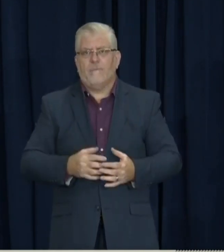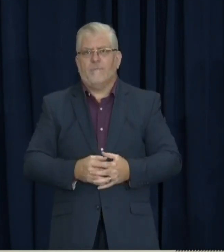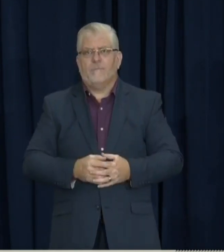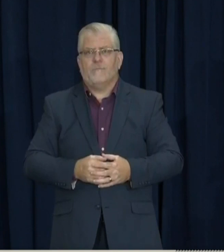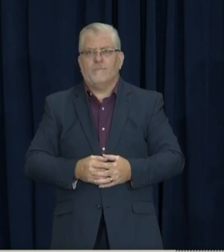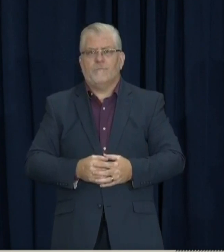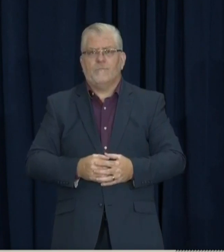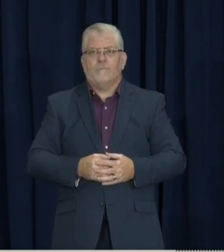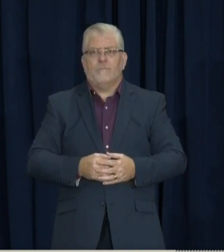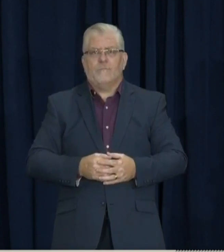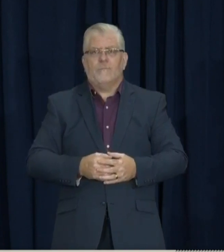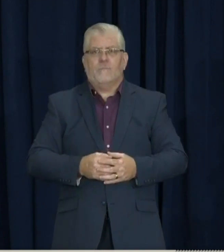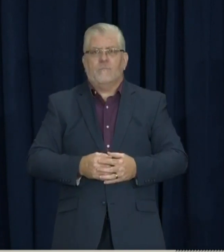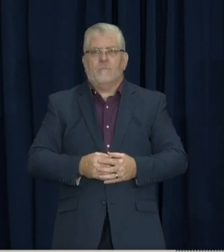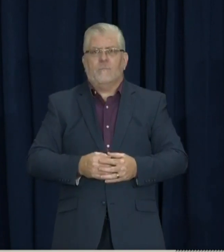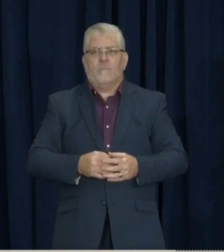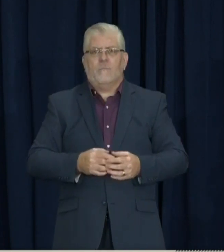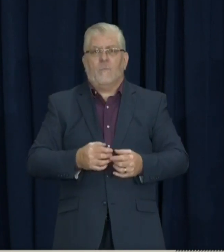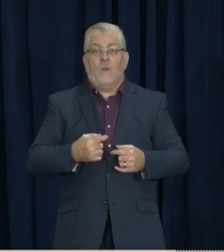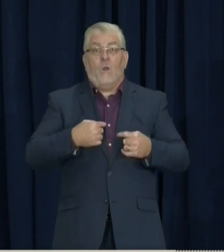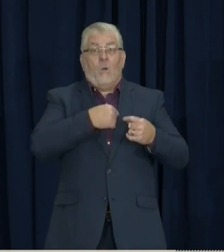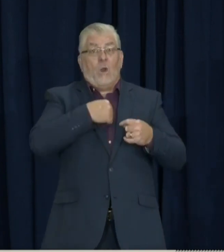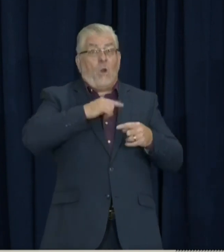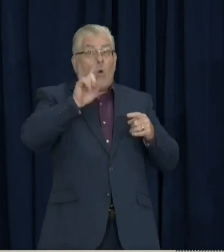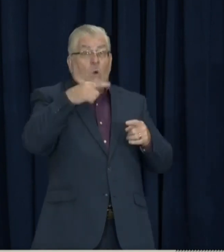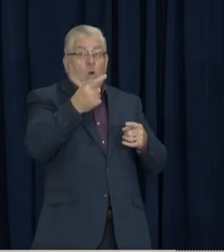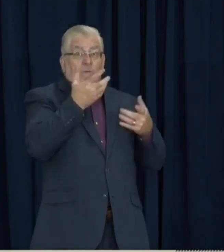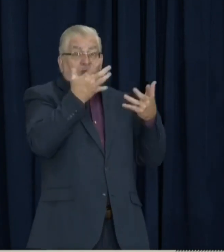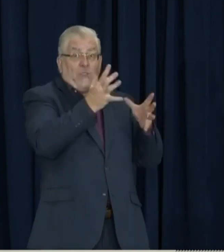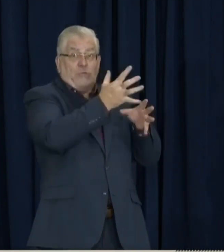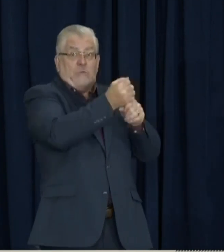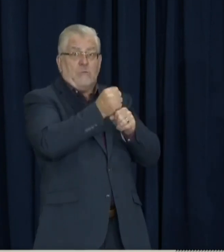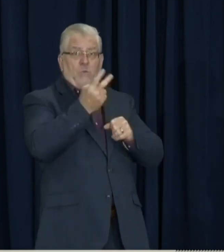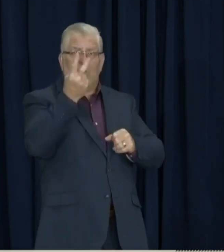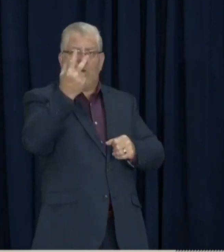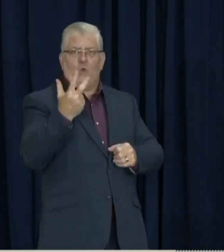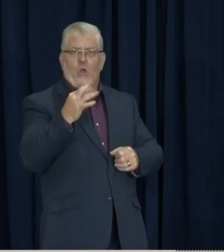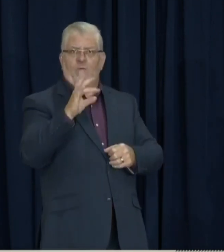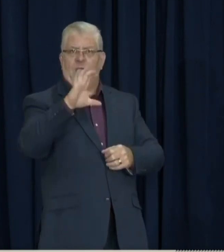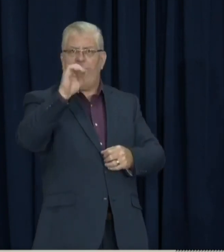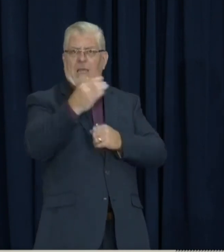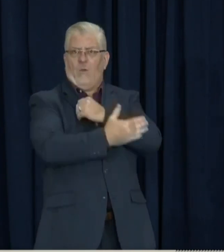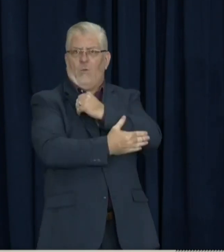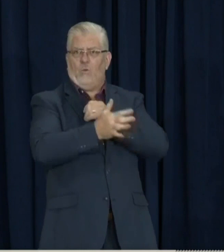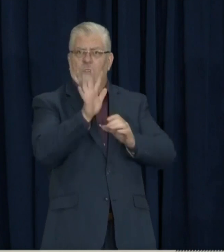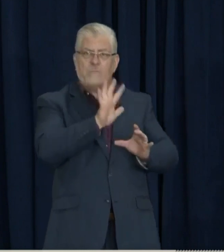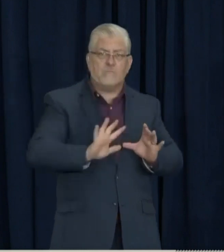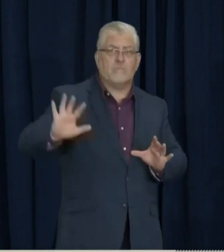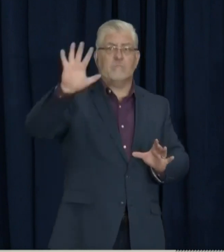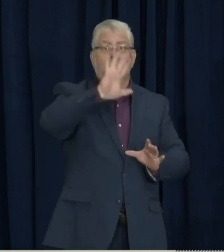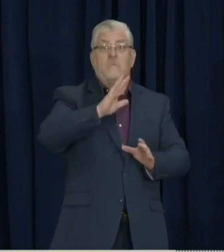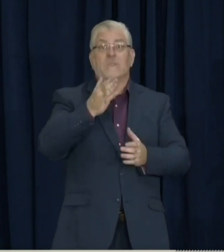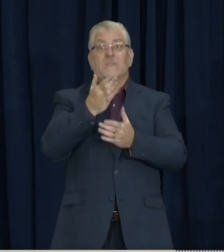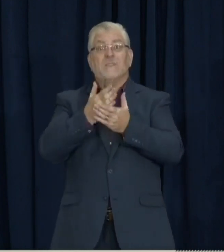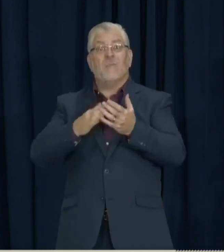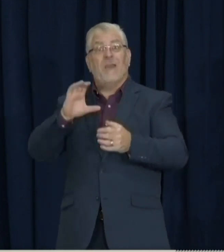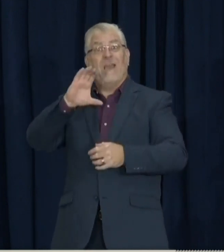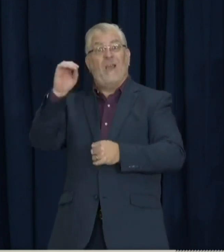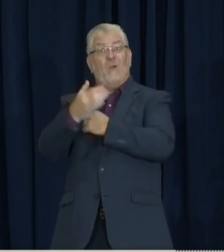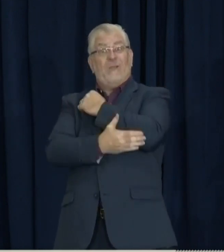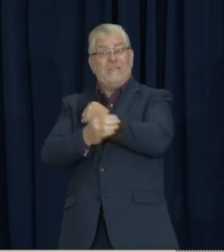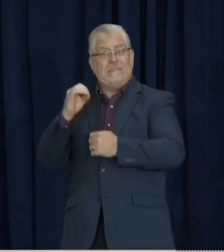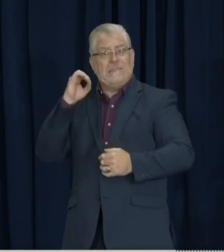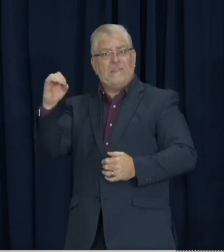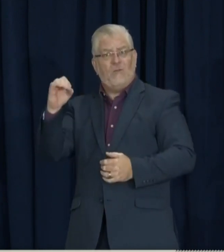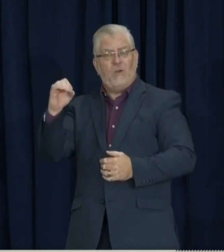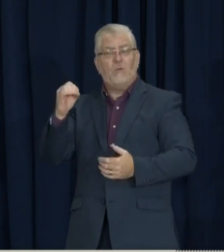I give, but what I said was true. There are some counties that got 0 the day following, and there are some counties that got in